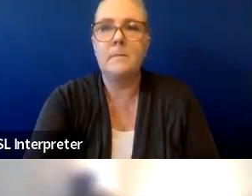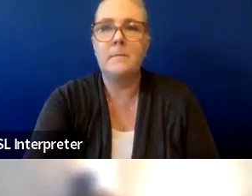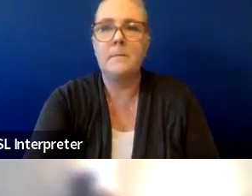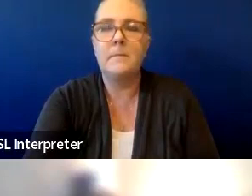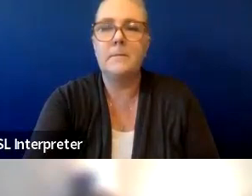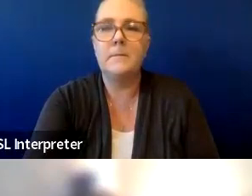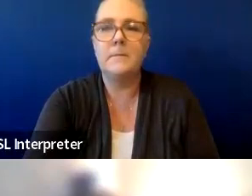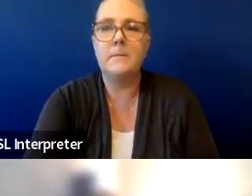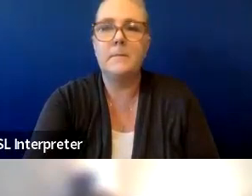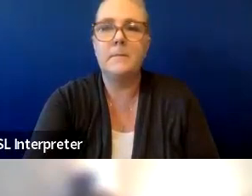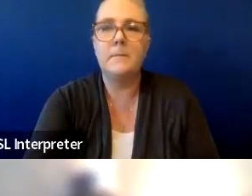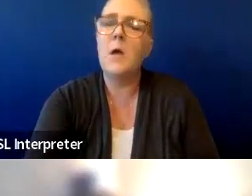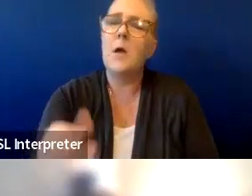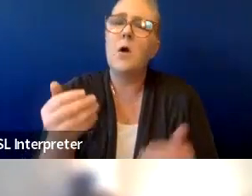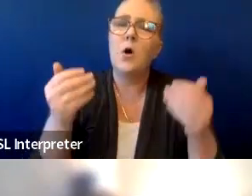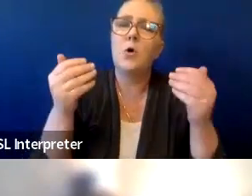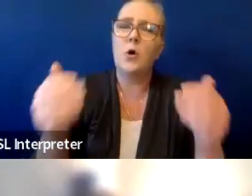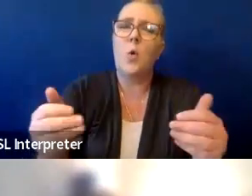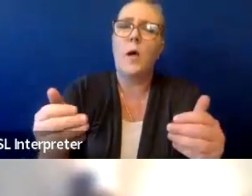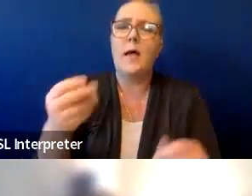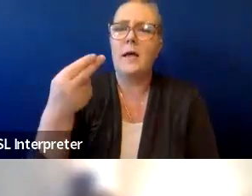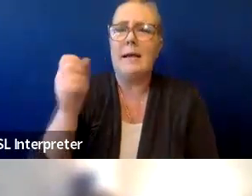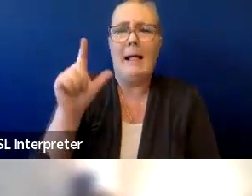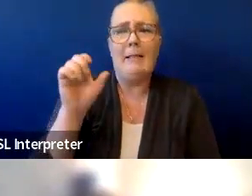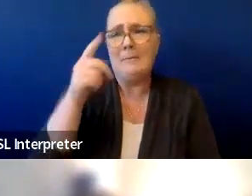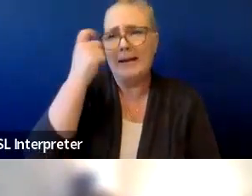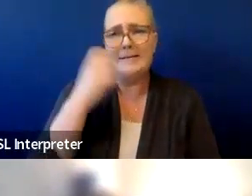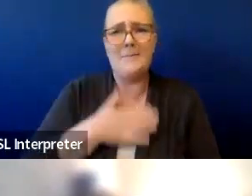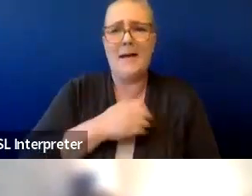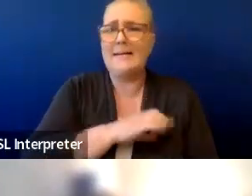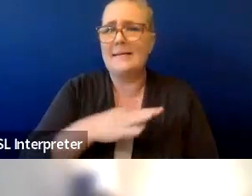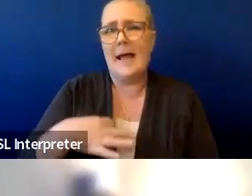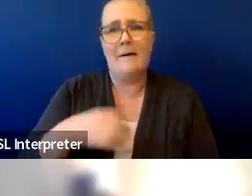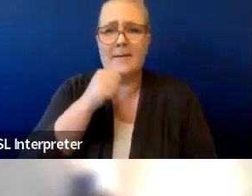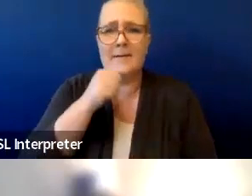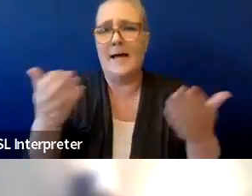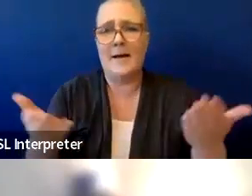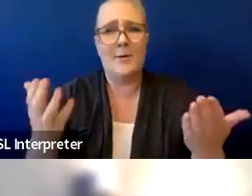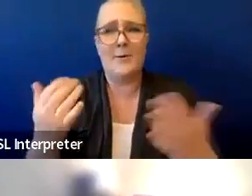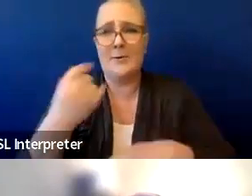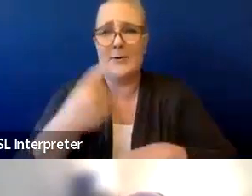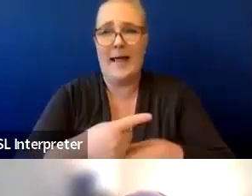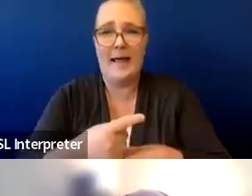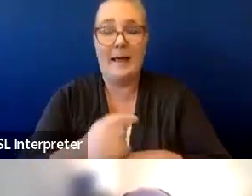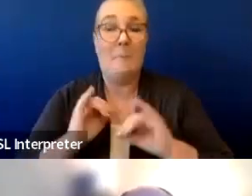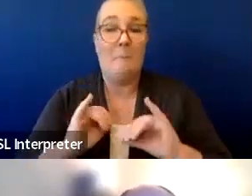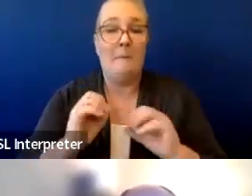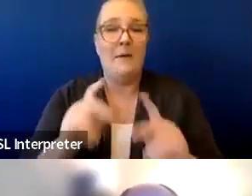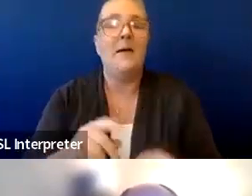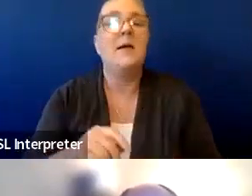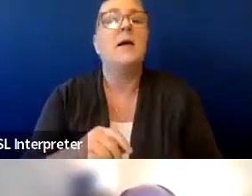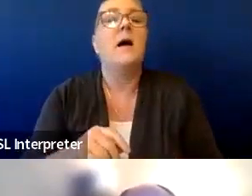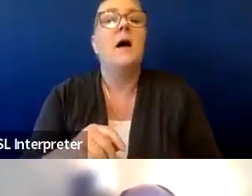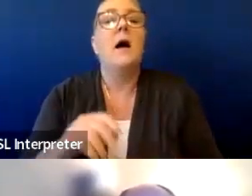Michelle, go ahead. I think my staff is not here today. Okay. Thank you, Jordan. So I just spoke with